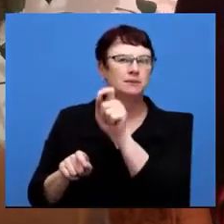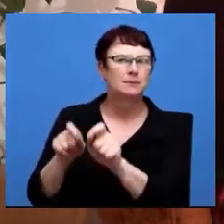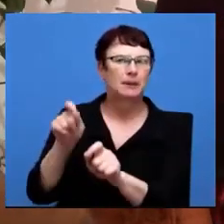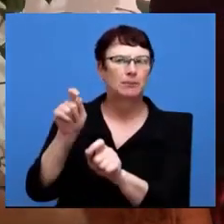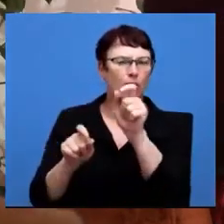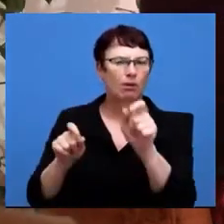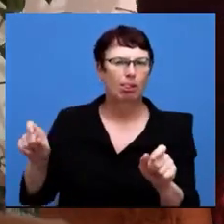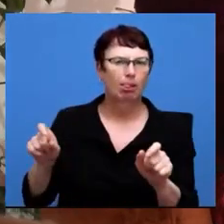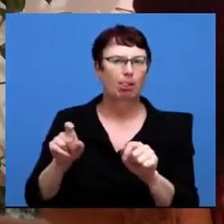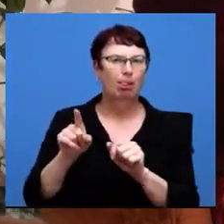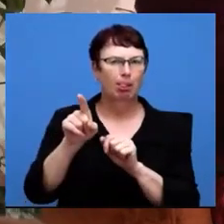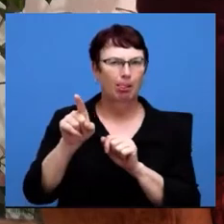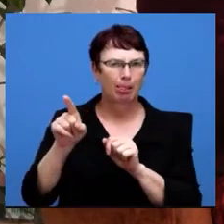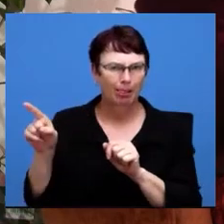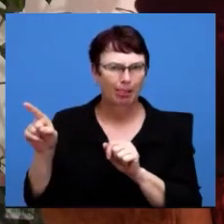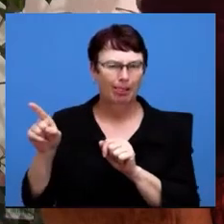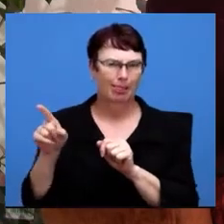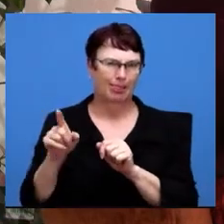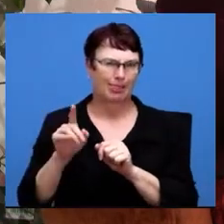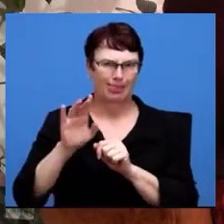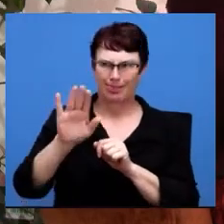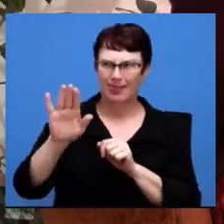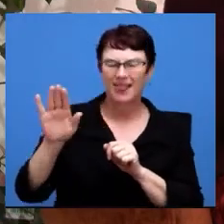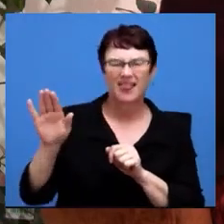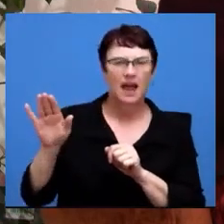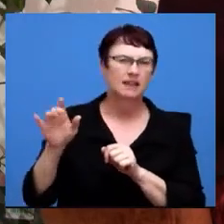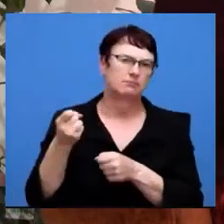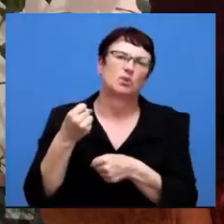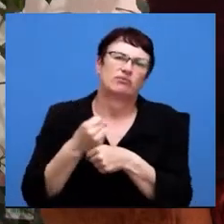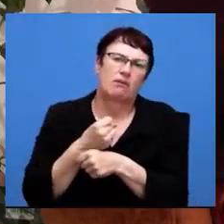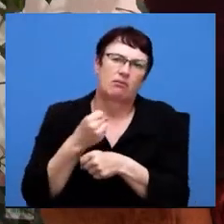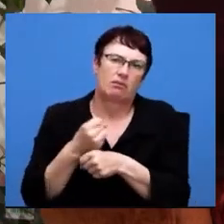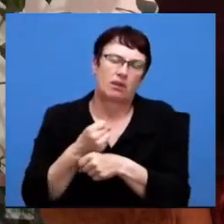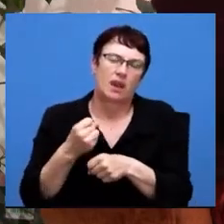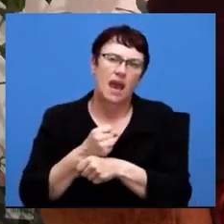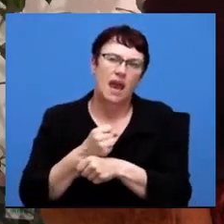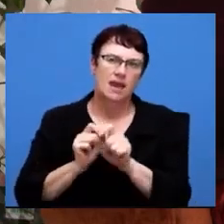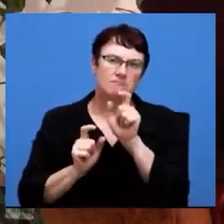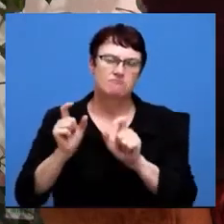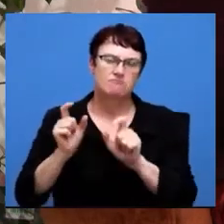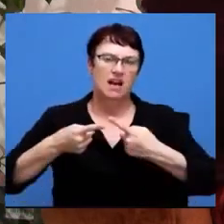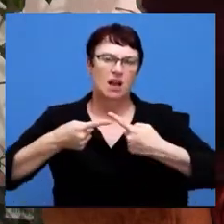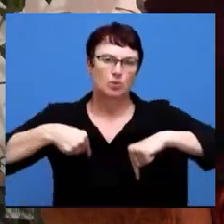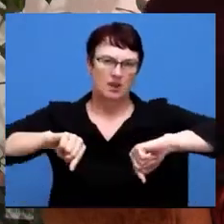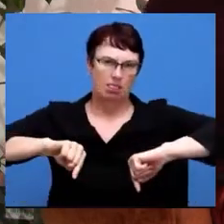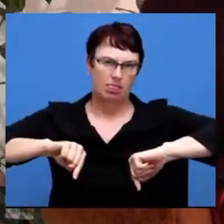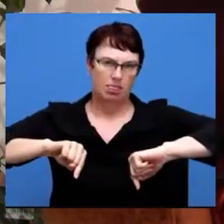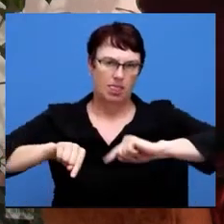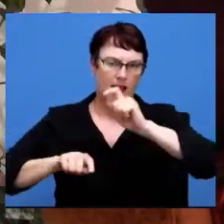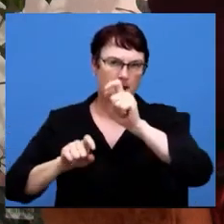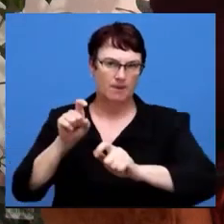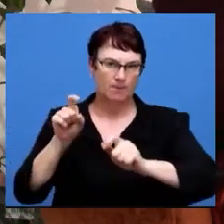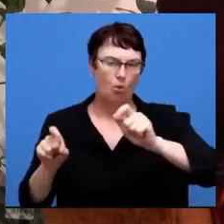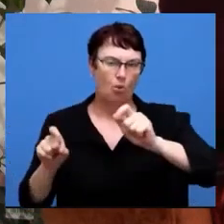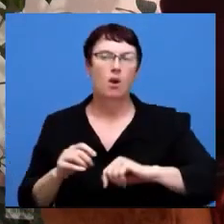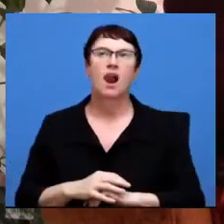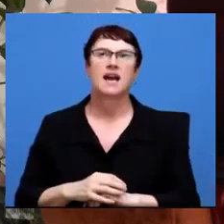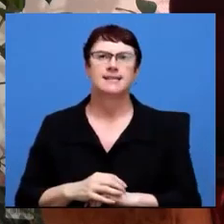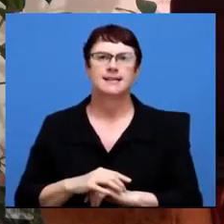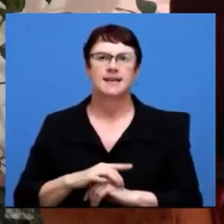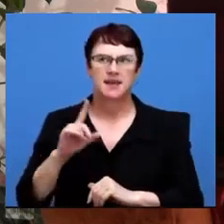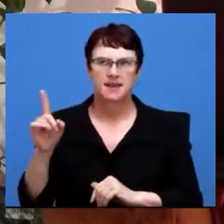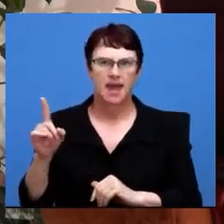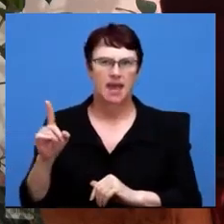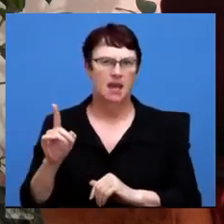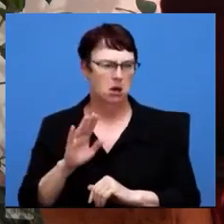counselors, I would like to say, came to us, to some of them, to try to go deeper and to try to